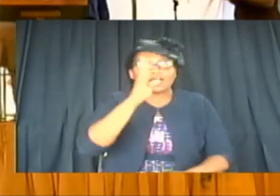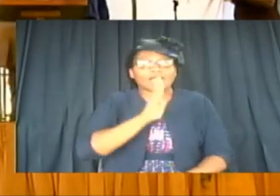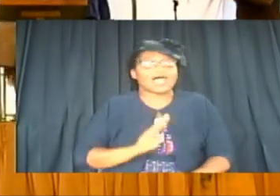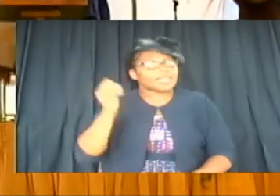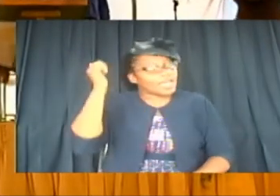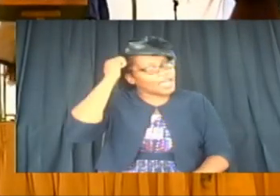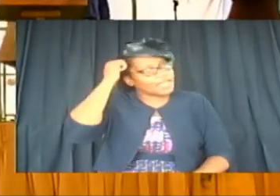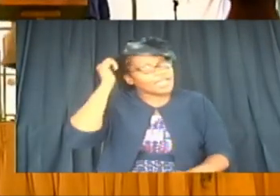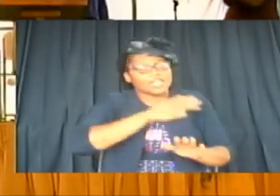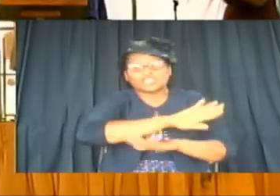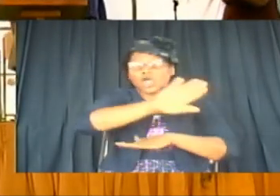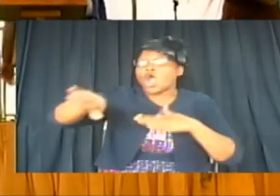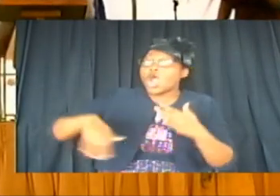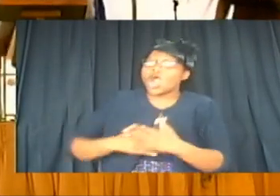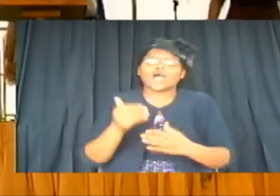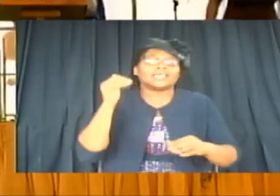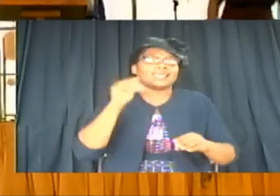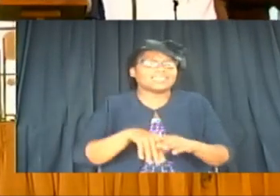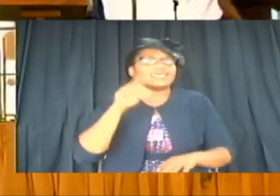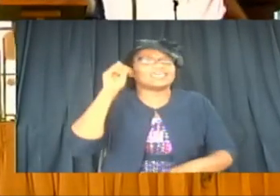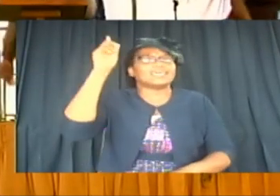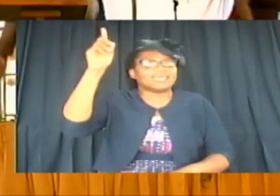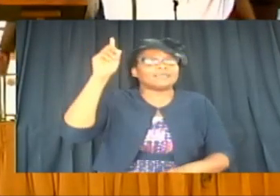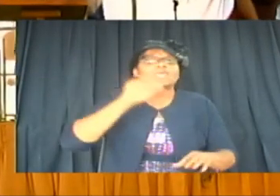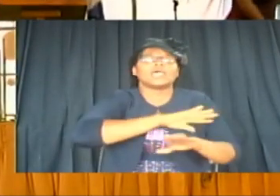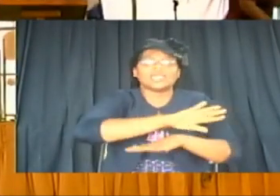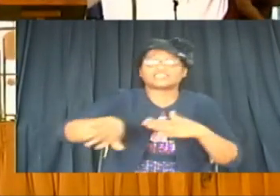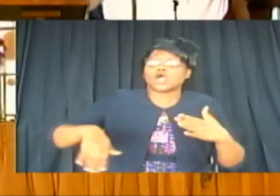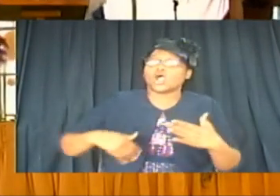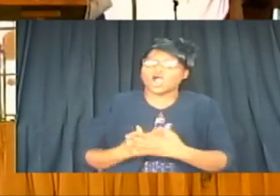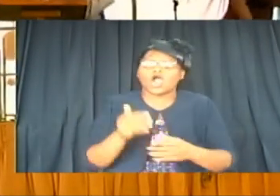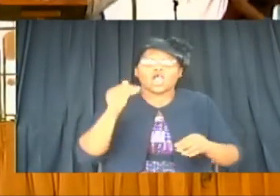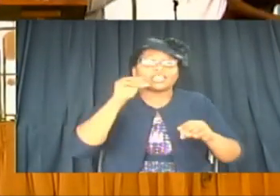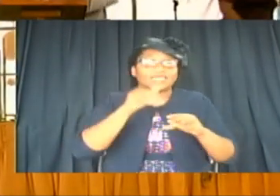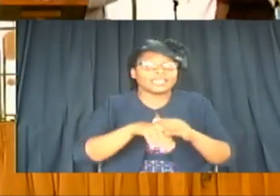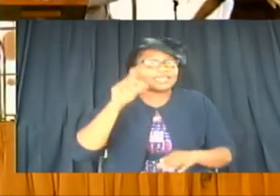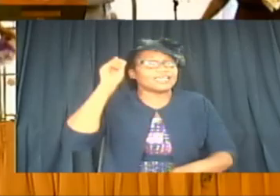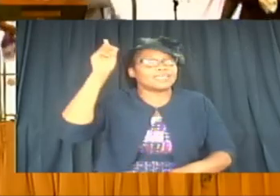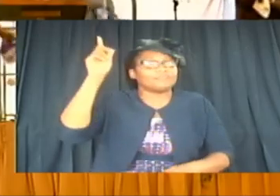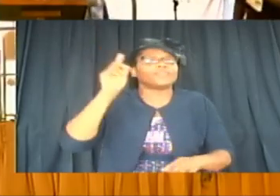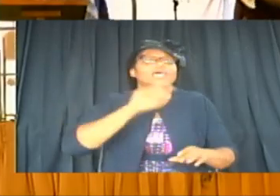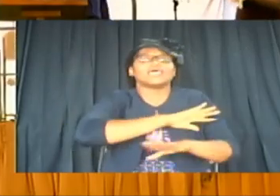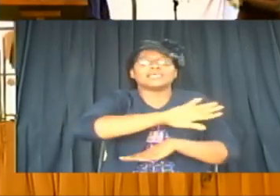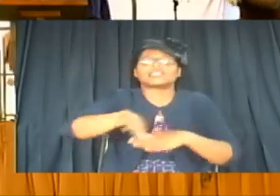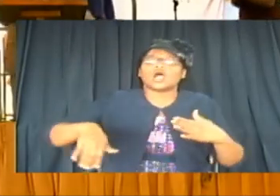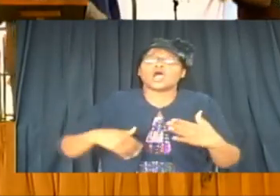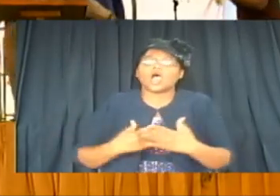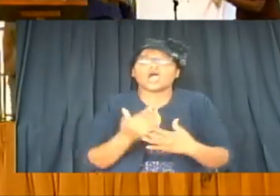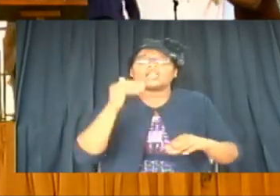the Godhead. It's all in Him. It's all in Him.